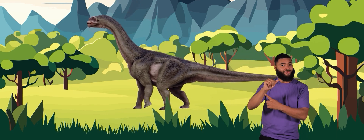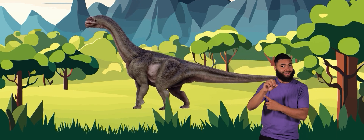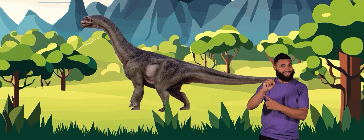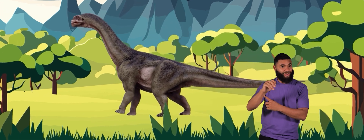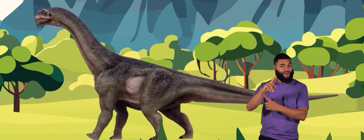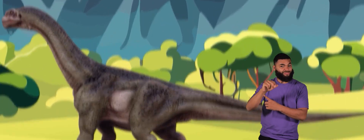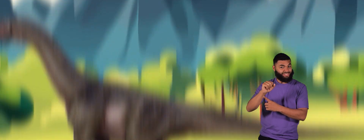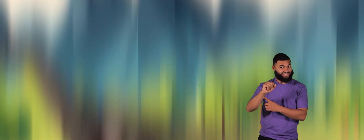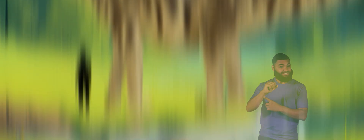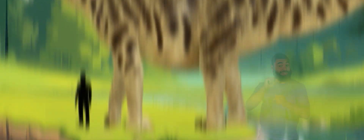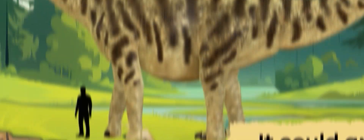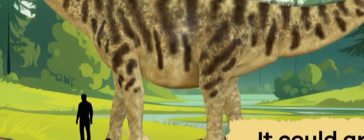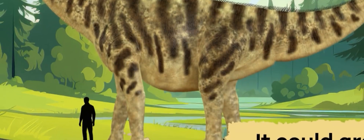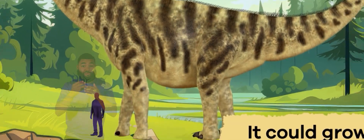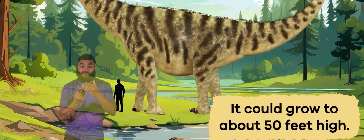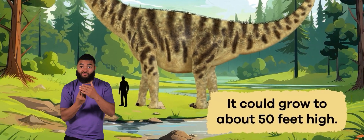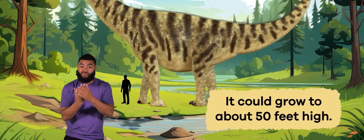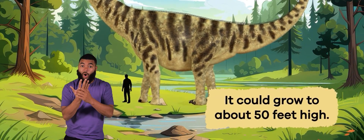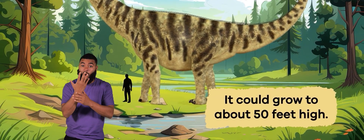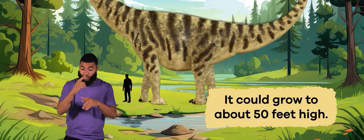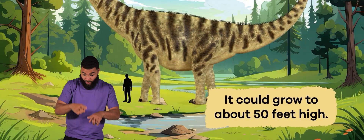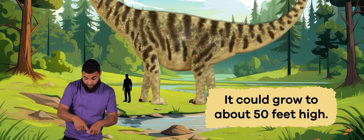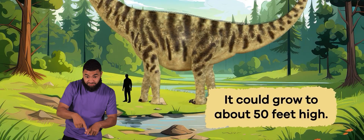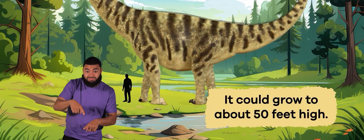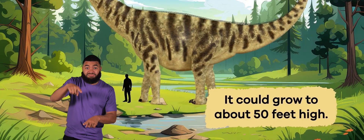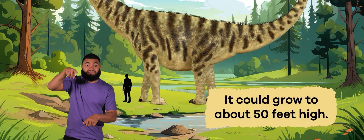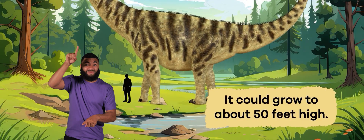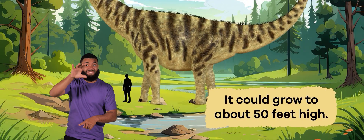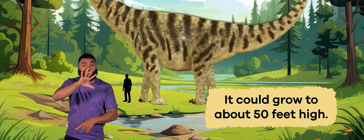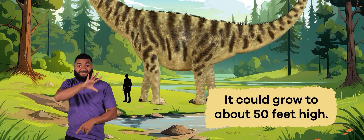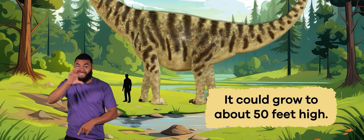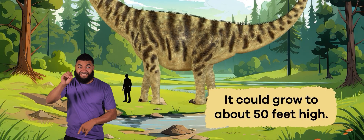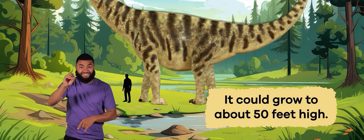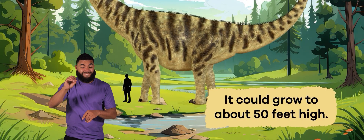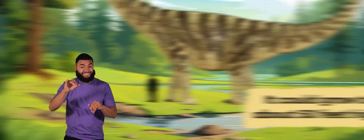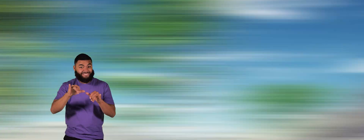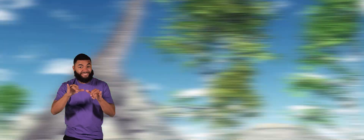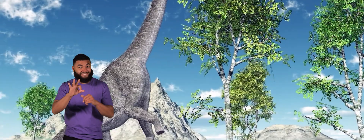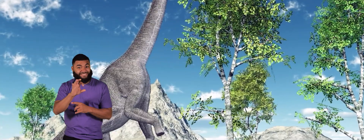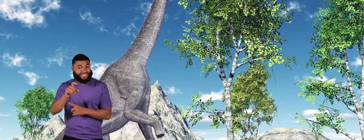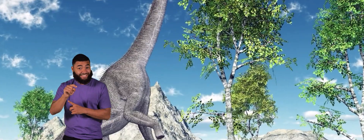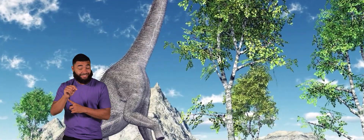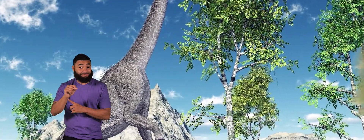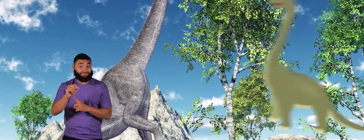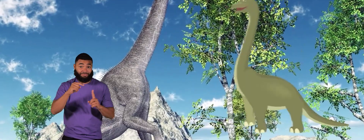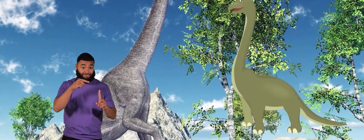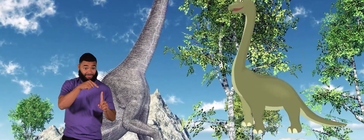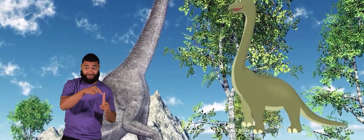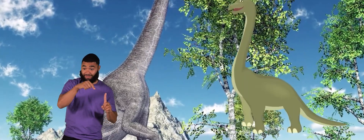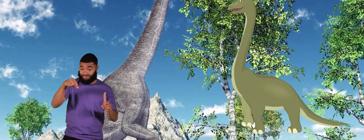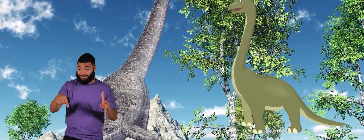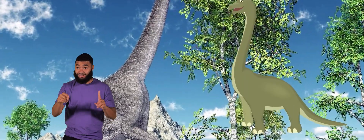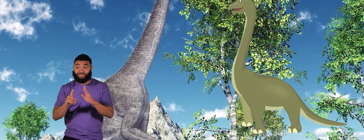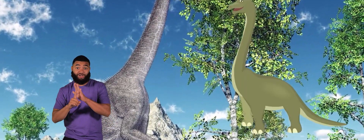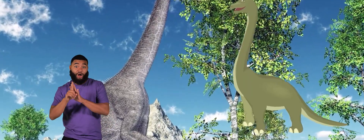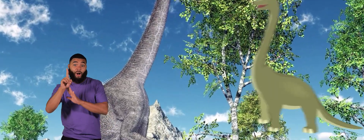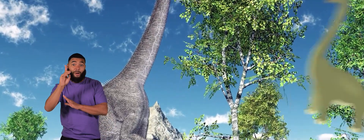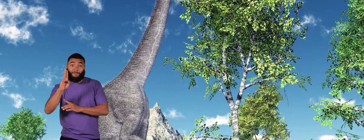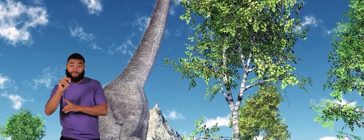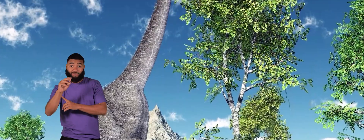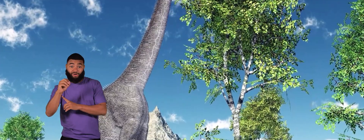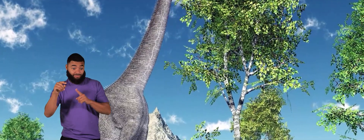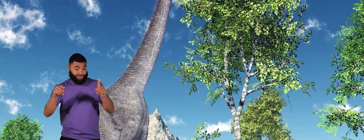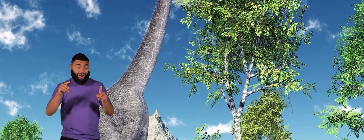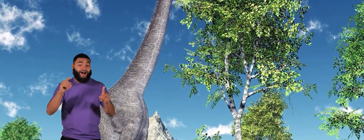Camarasaurus. It could grow to about 50 feet high. Like its Brontosaurus cousin,